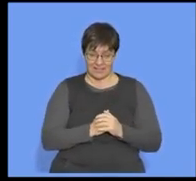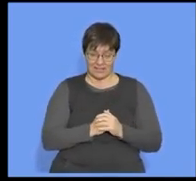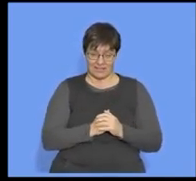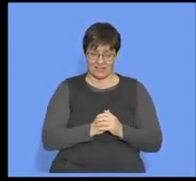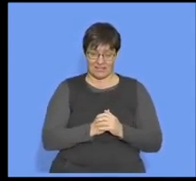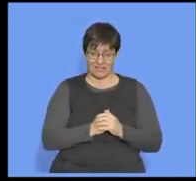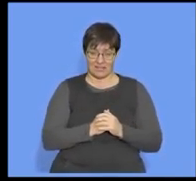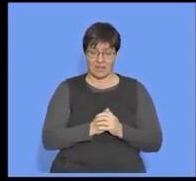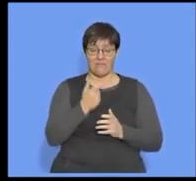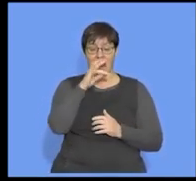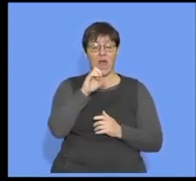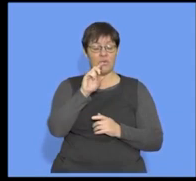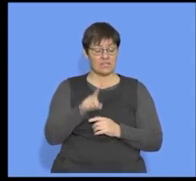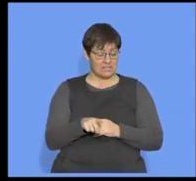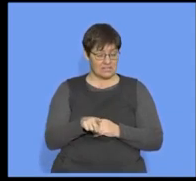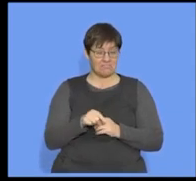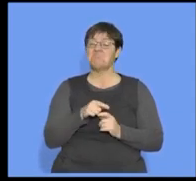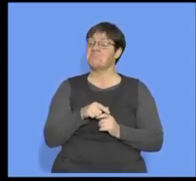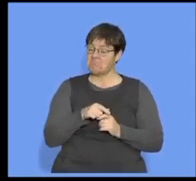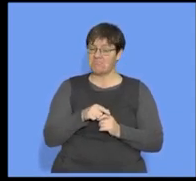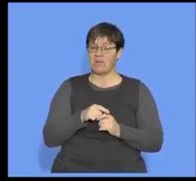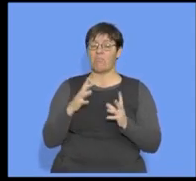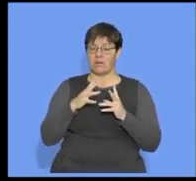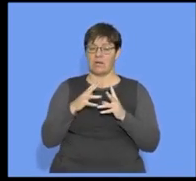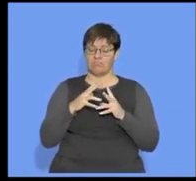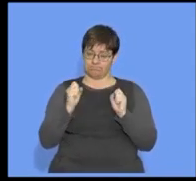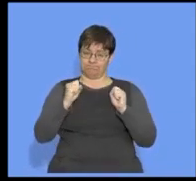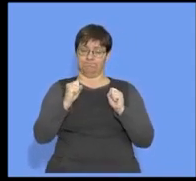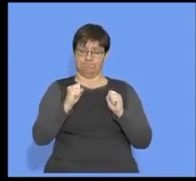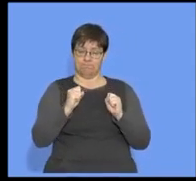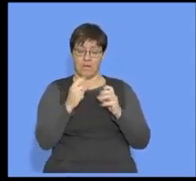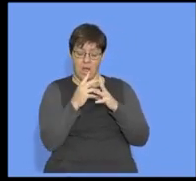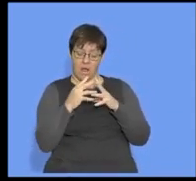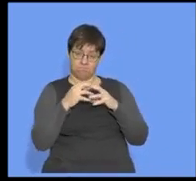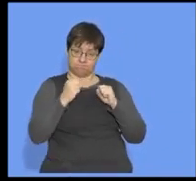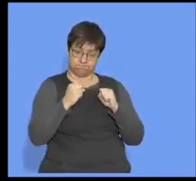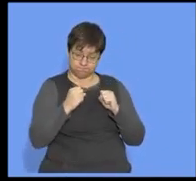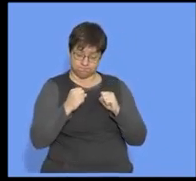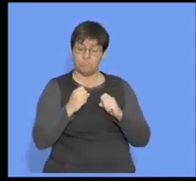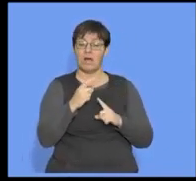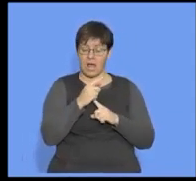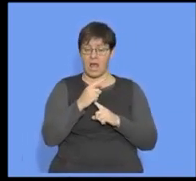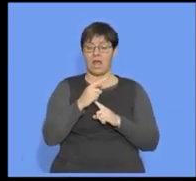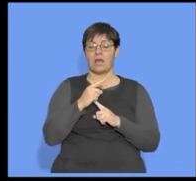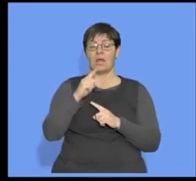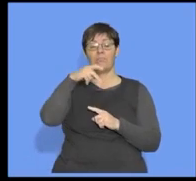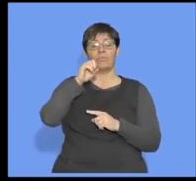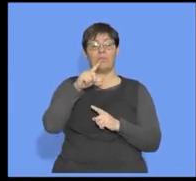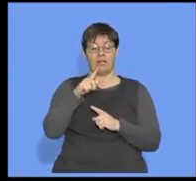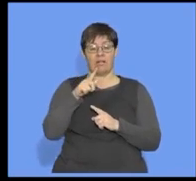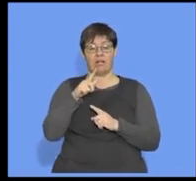the iris will do what? Will contract. When they contract, the